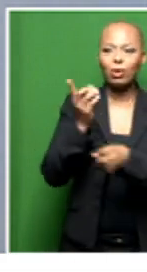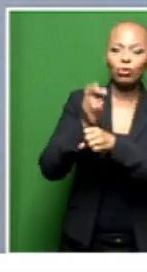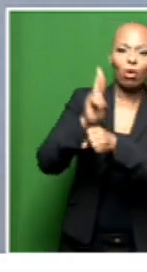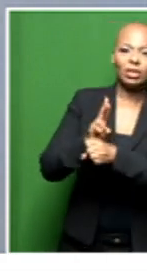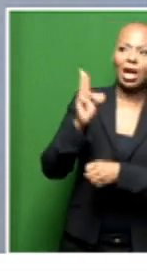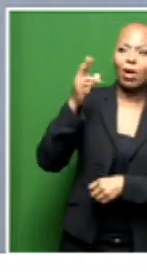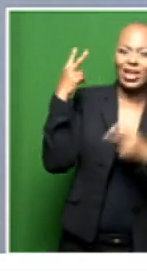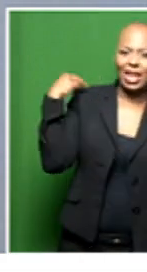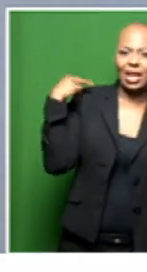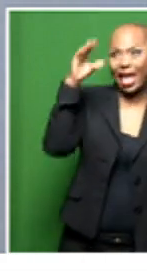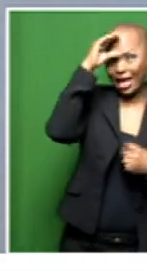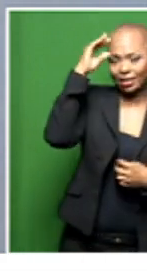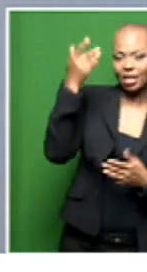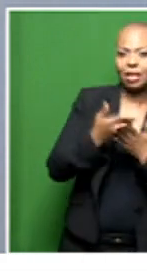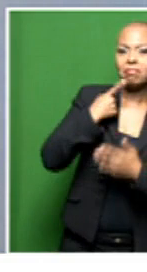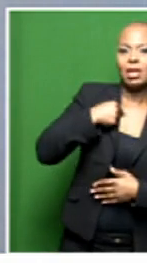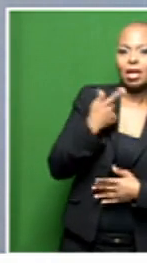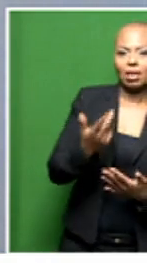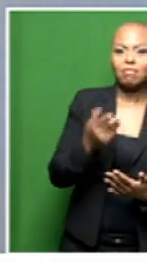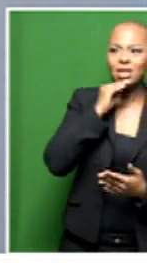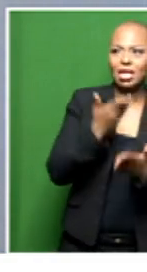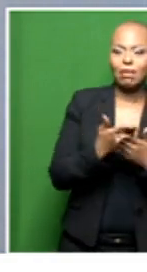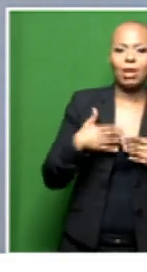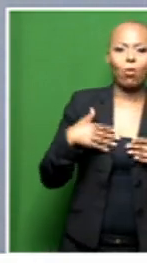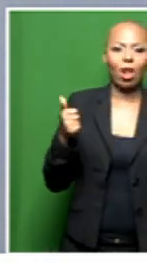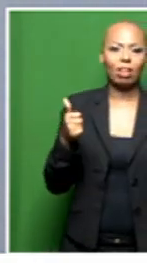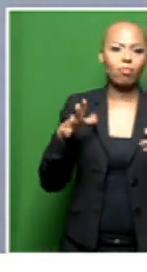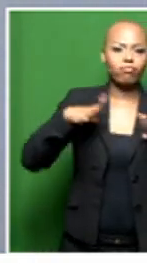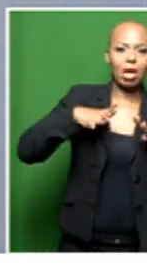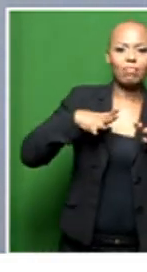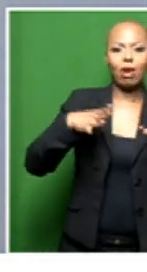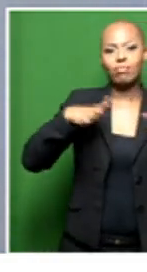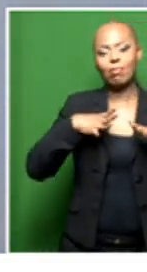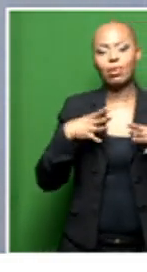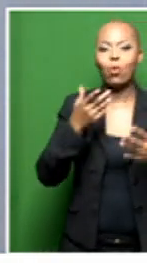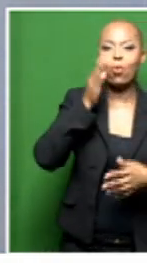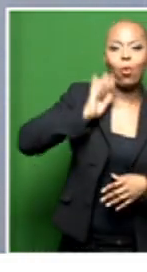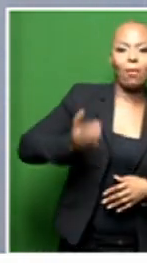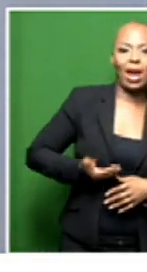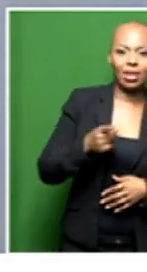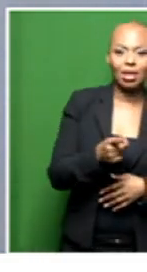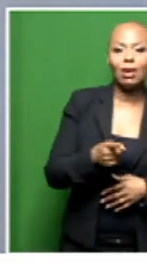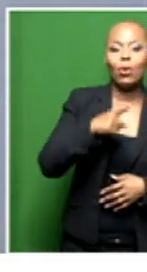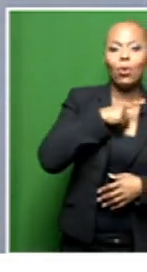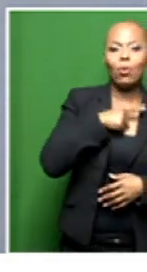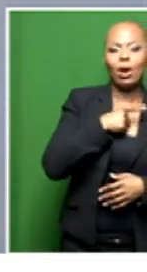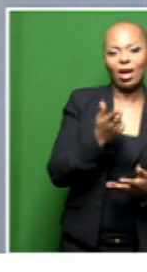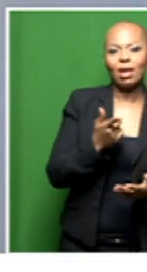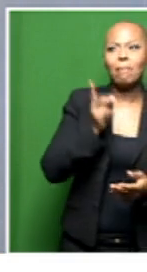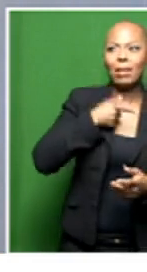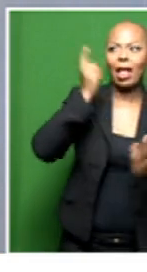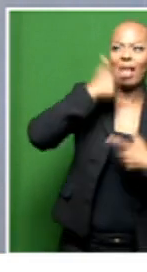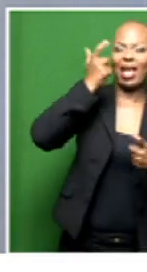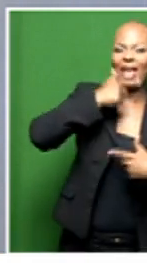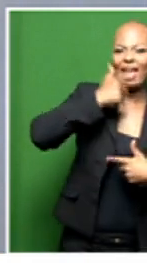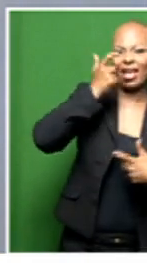said to me, you know, this might sting a bit, I'd be a very wealthy woman. I had to laugh. The last place I heard